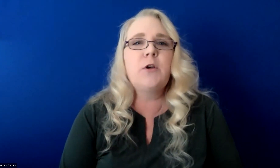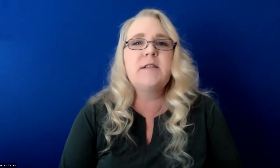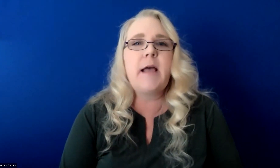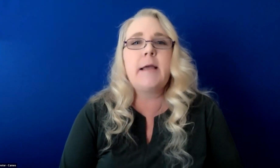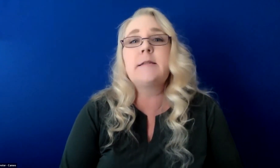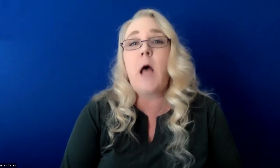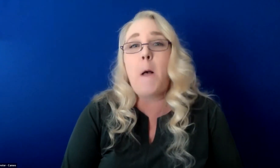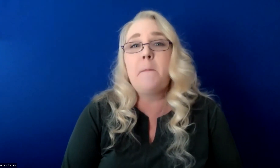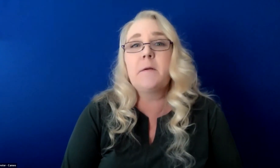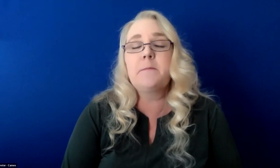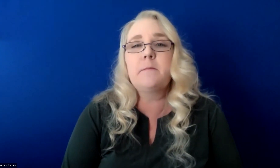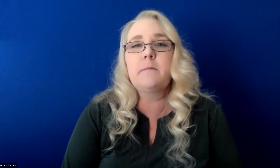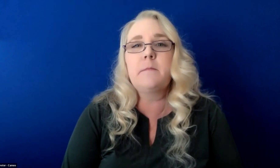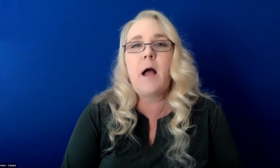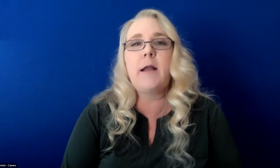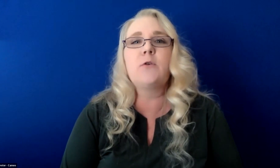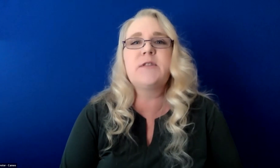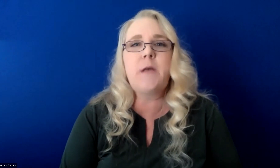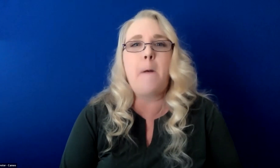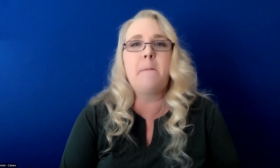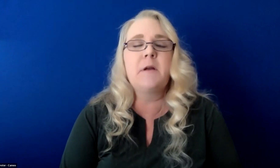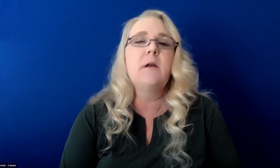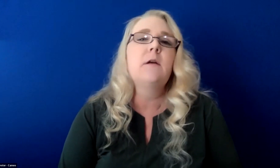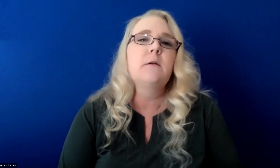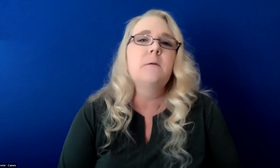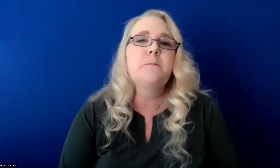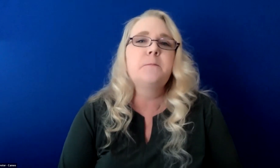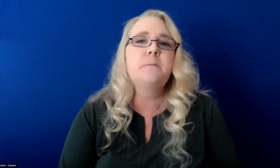Or you could say some. I know some